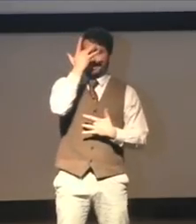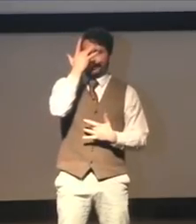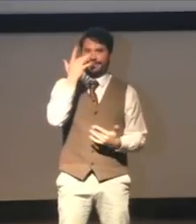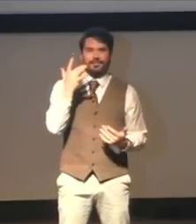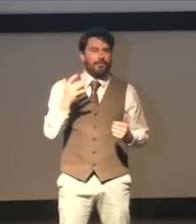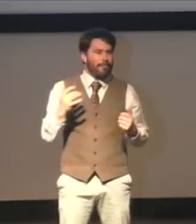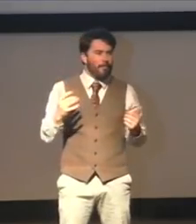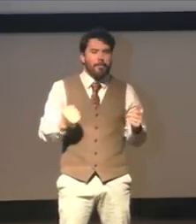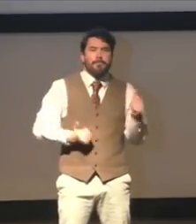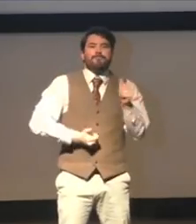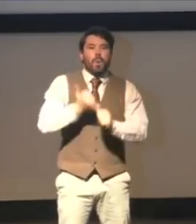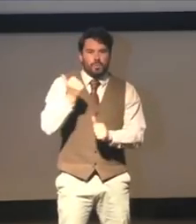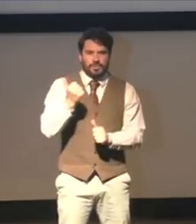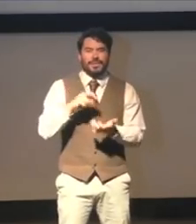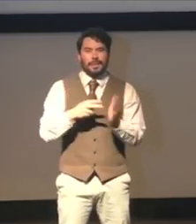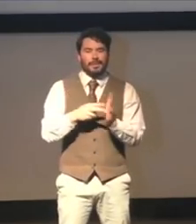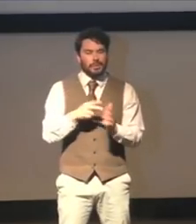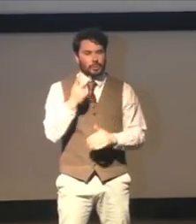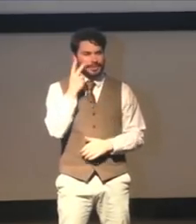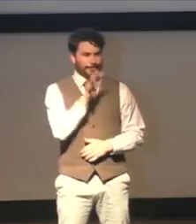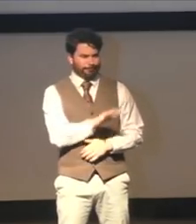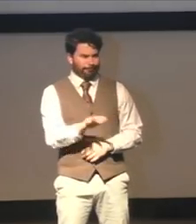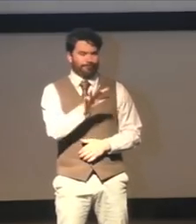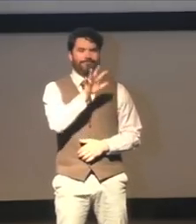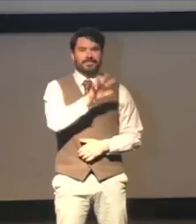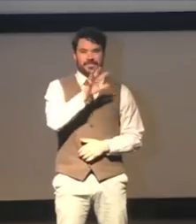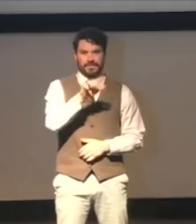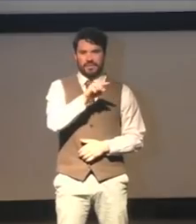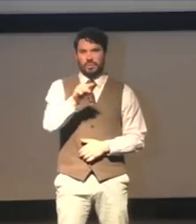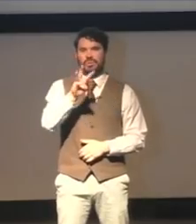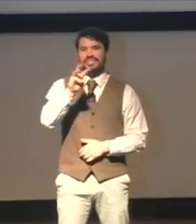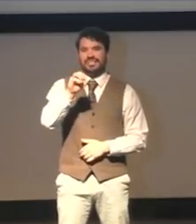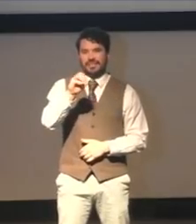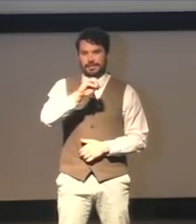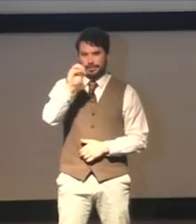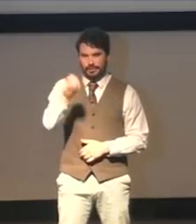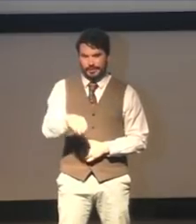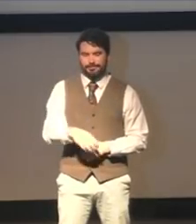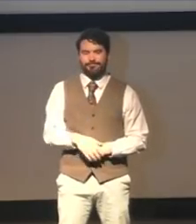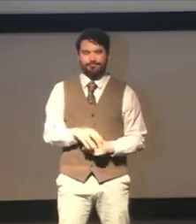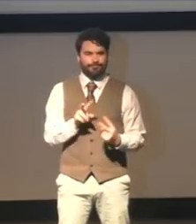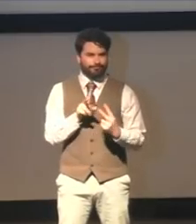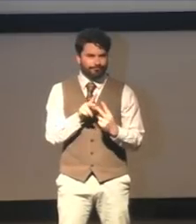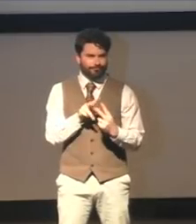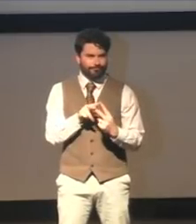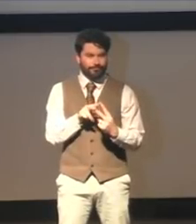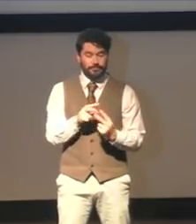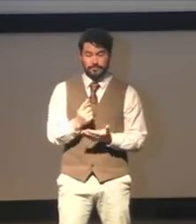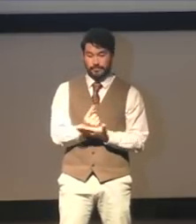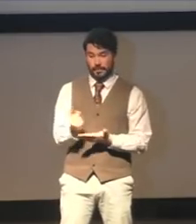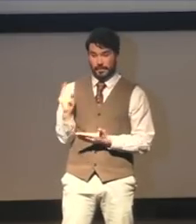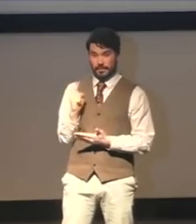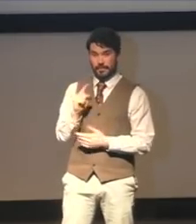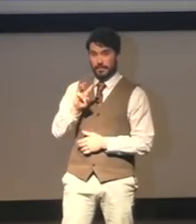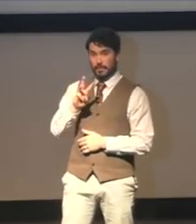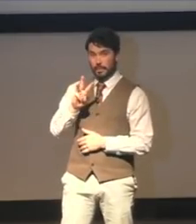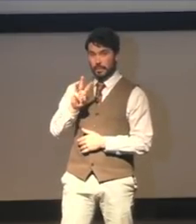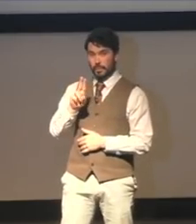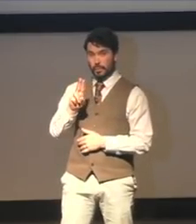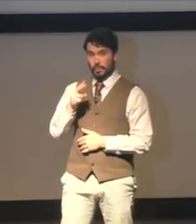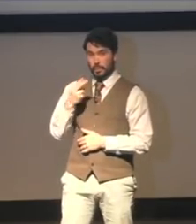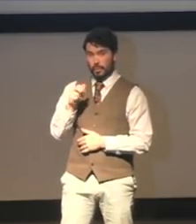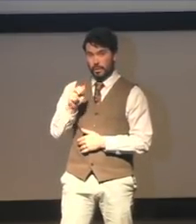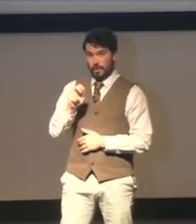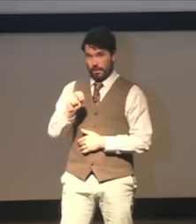think that, but the other thing I should mention is that last week out of Wuhan, there was a report that the